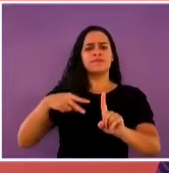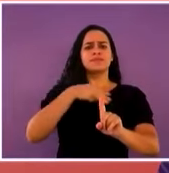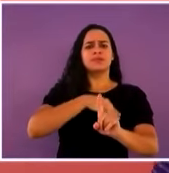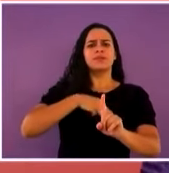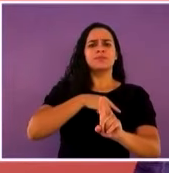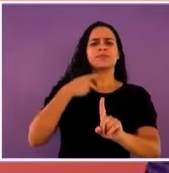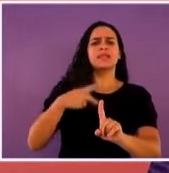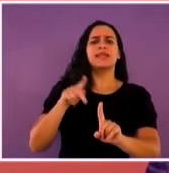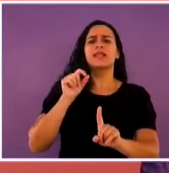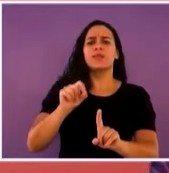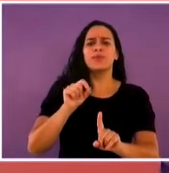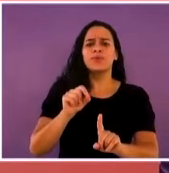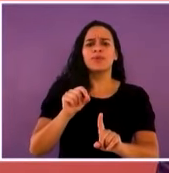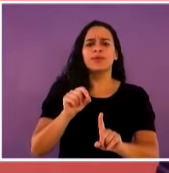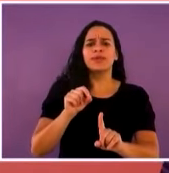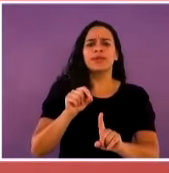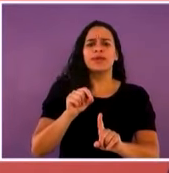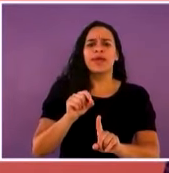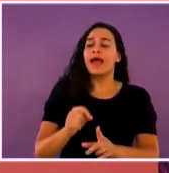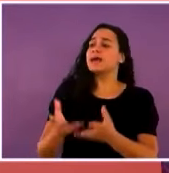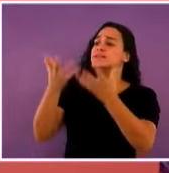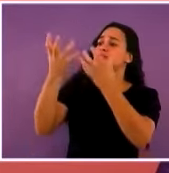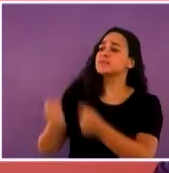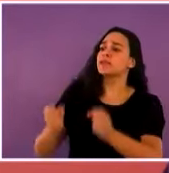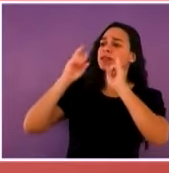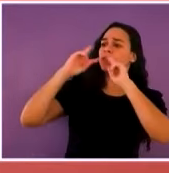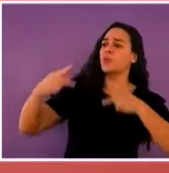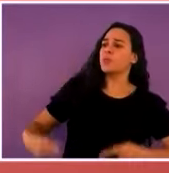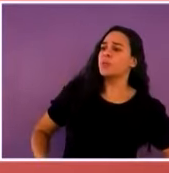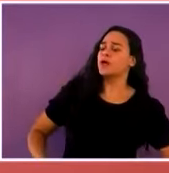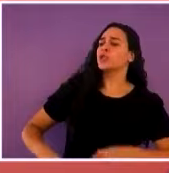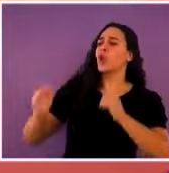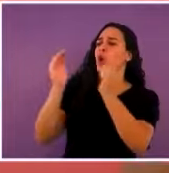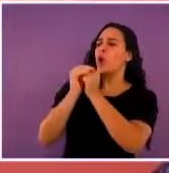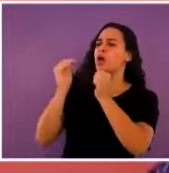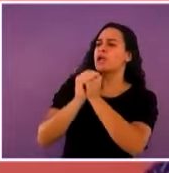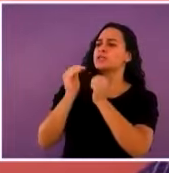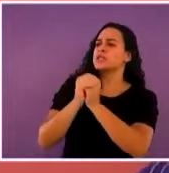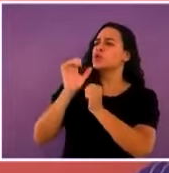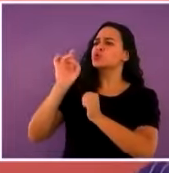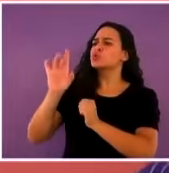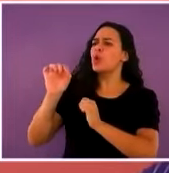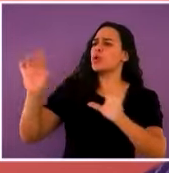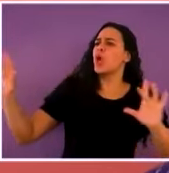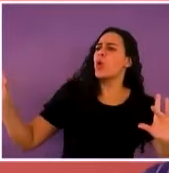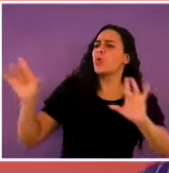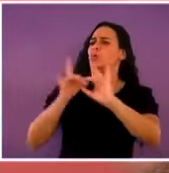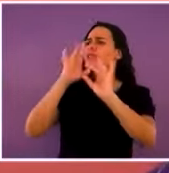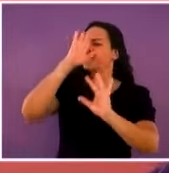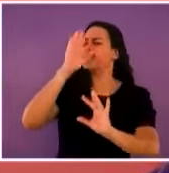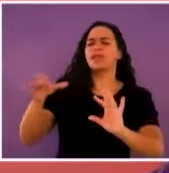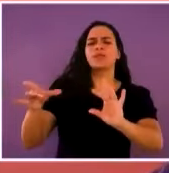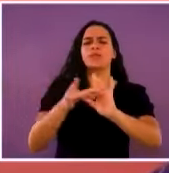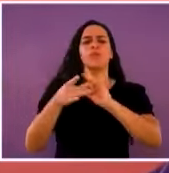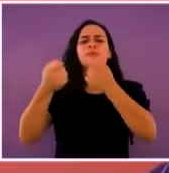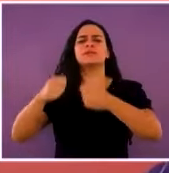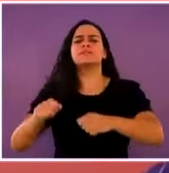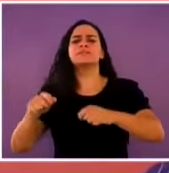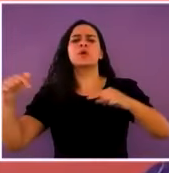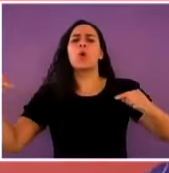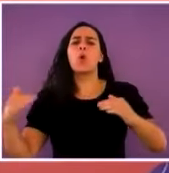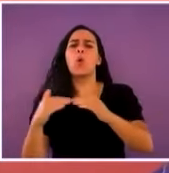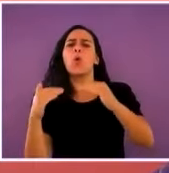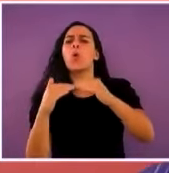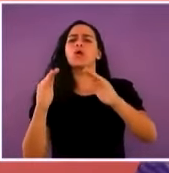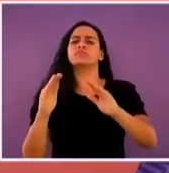é de afirmá-los, reconhecê-los e orar com eles. And as far as other religious people are